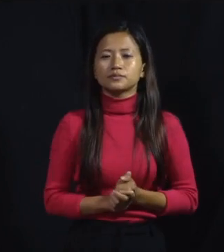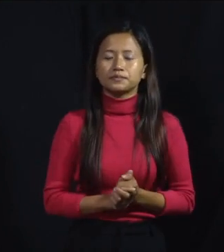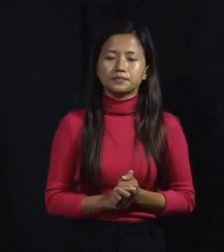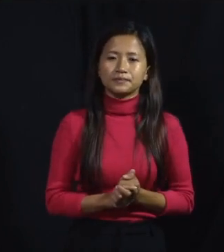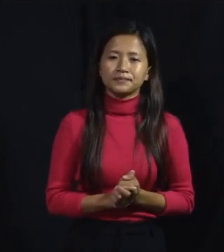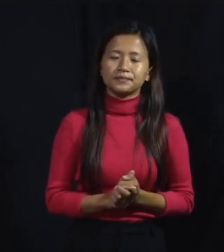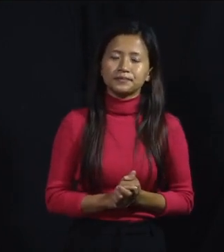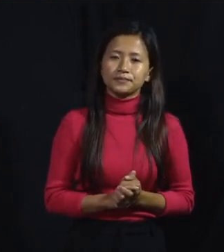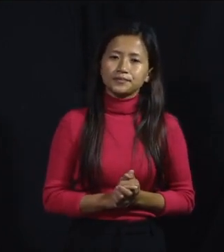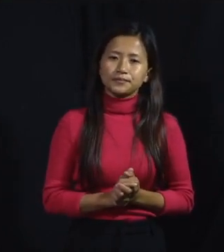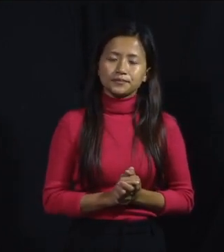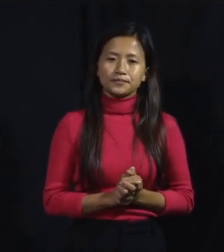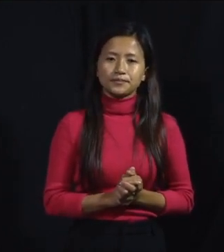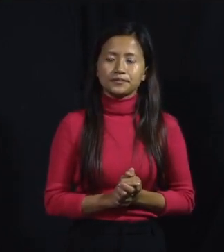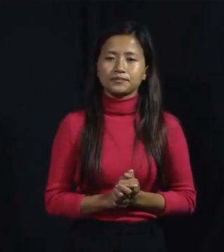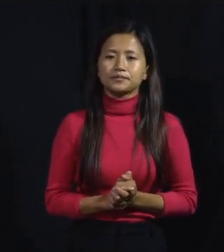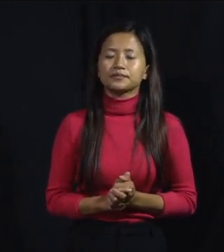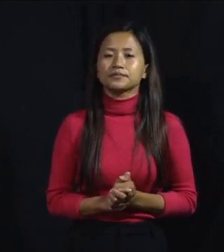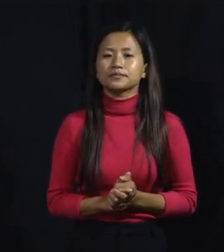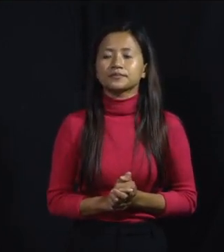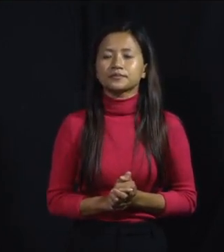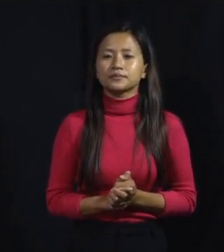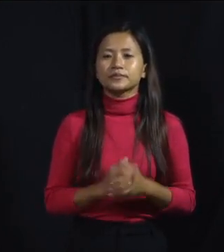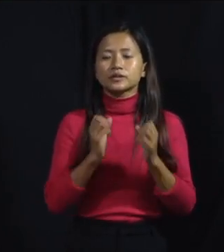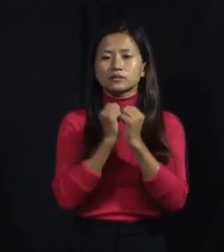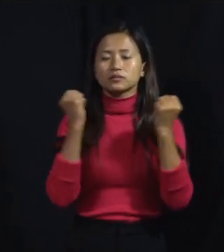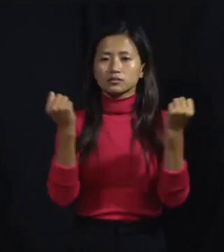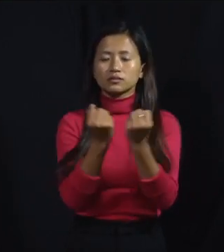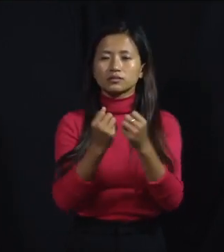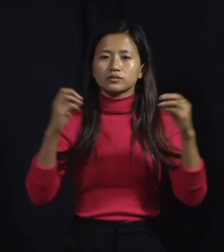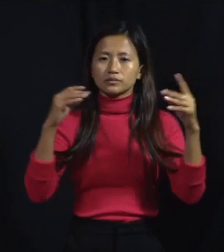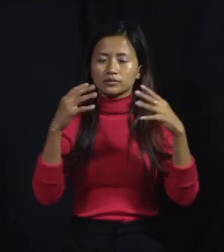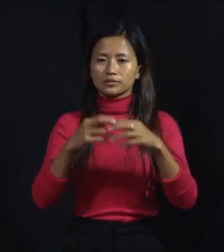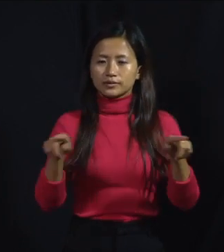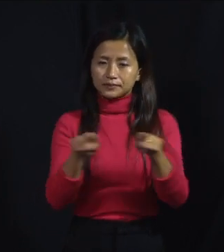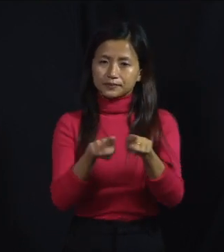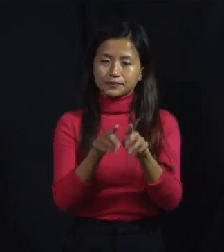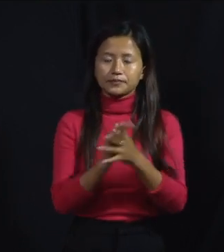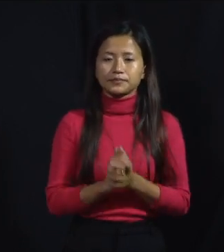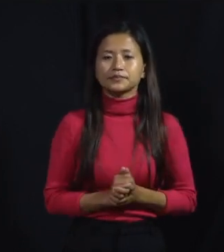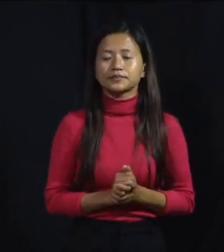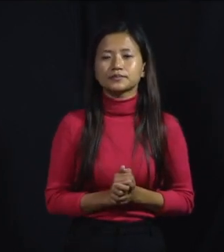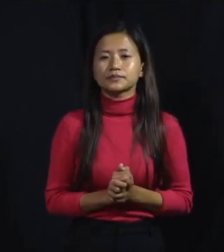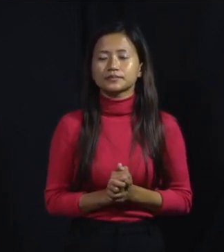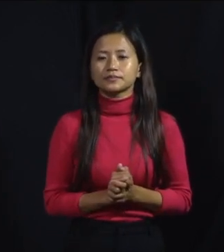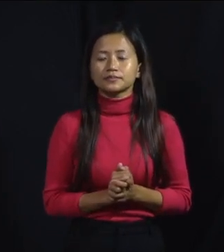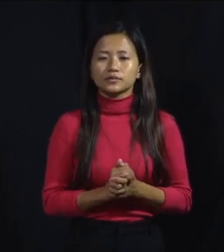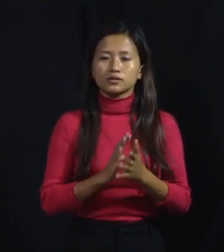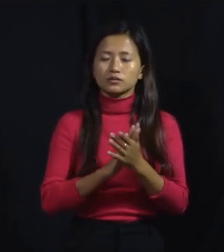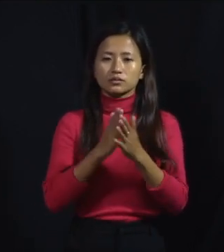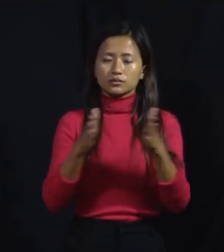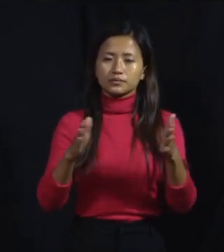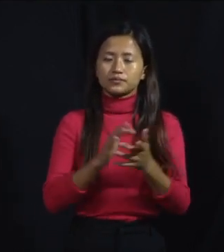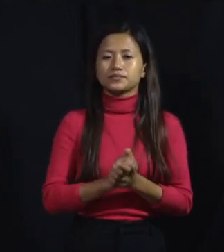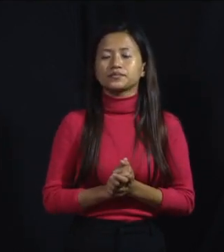environment? This cultural environment and social environment are a bit related. Okay, we cannot totally segregate